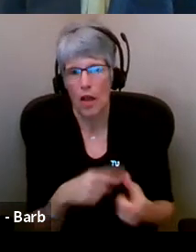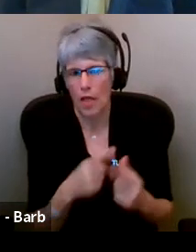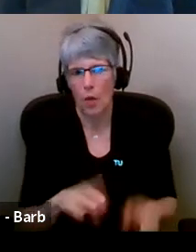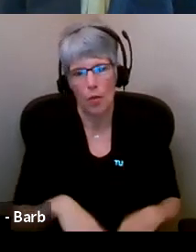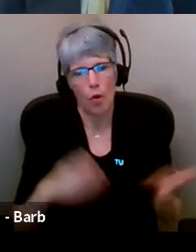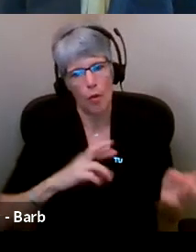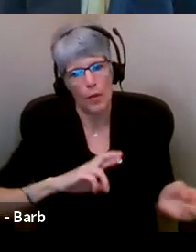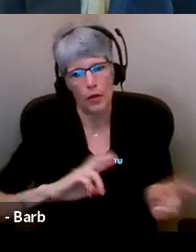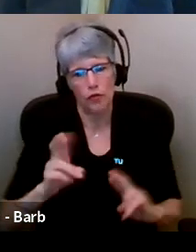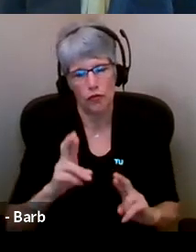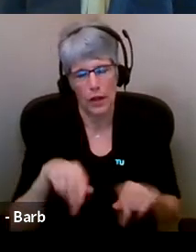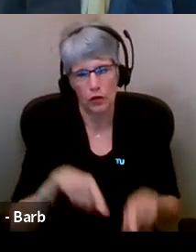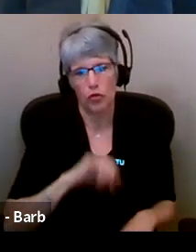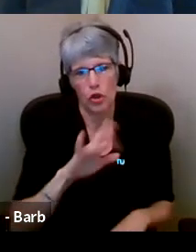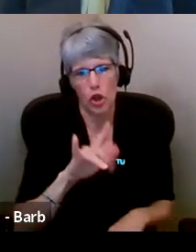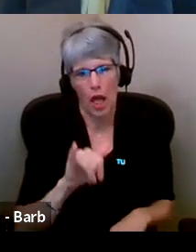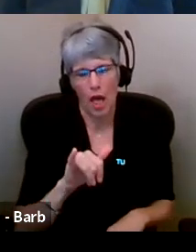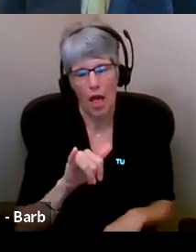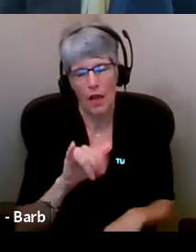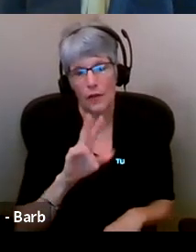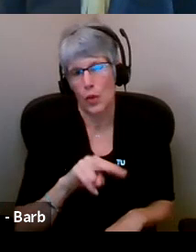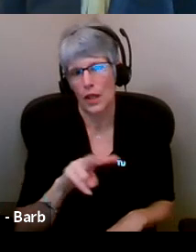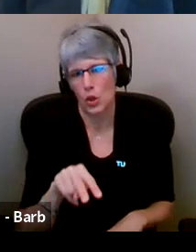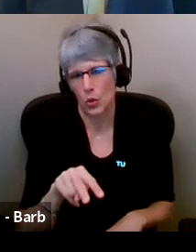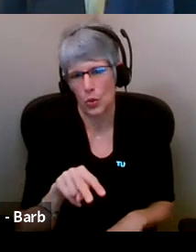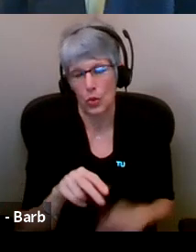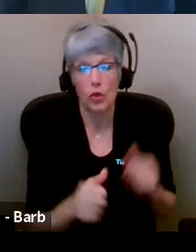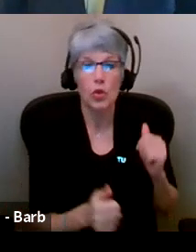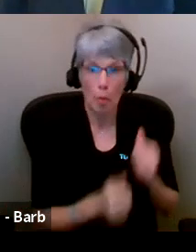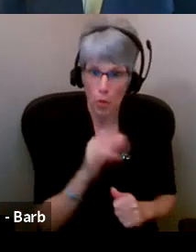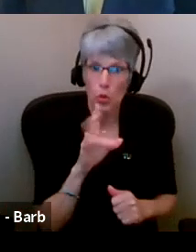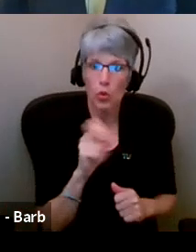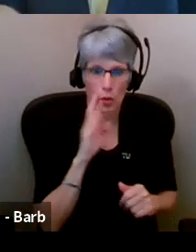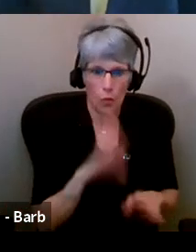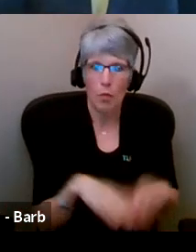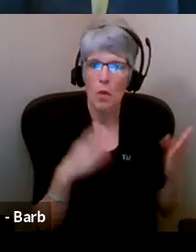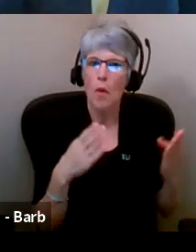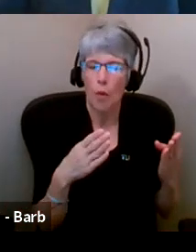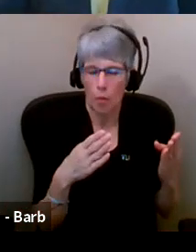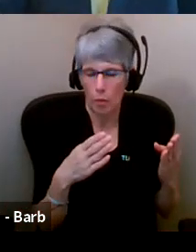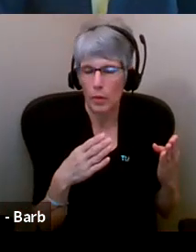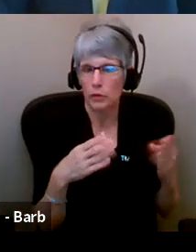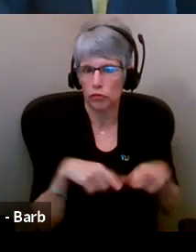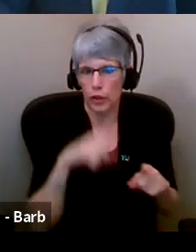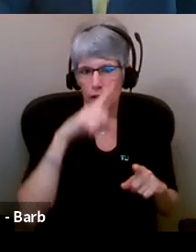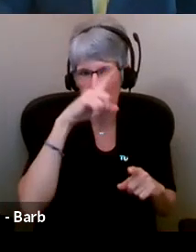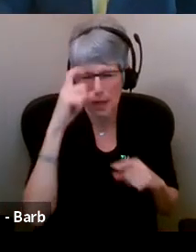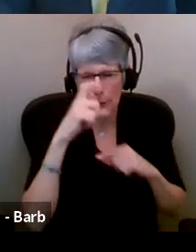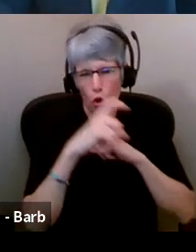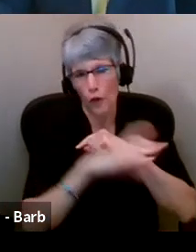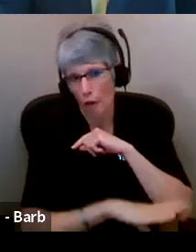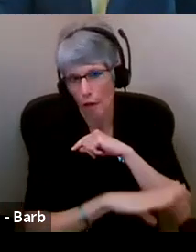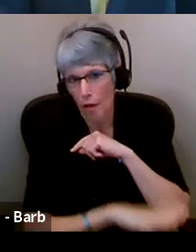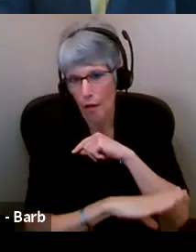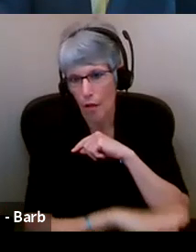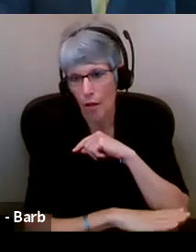July of 22. So most of the union will be open for business this summer, this fall. That